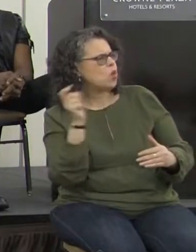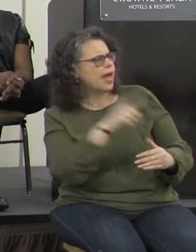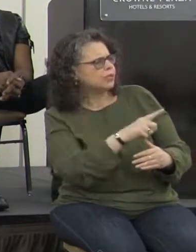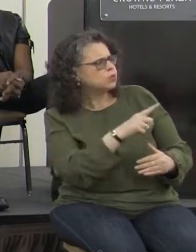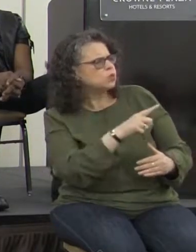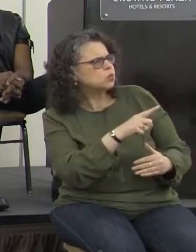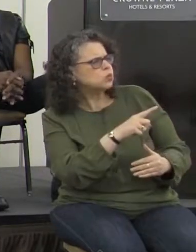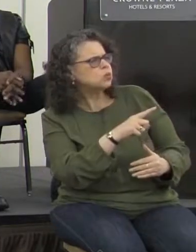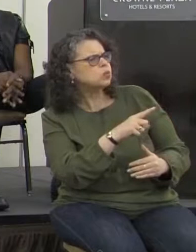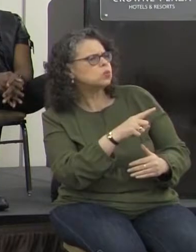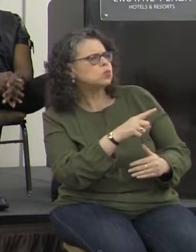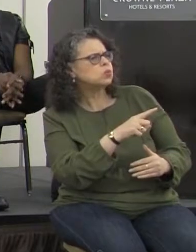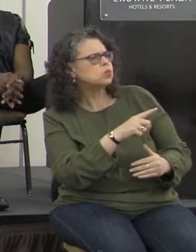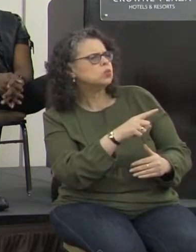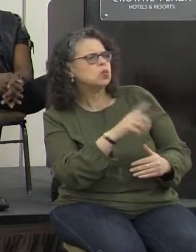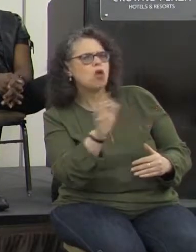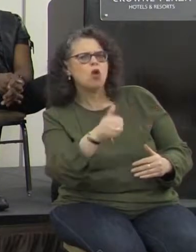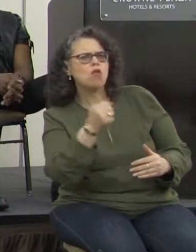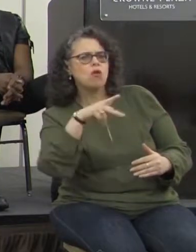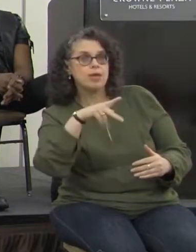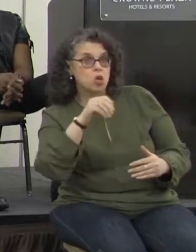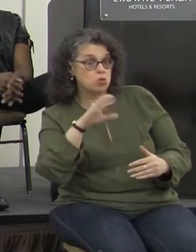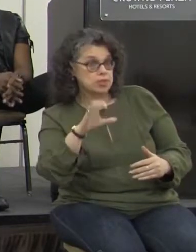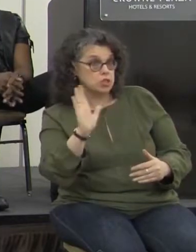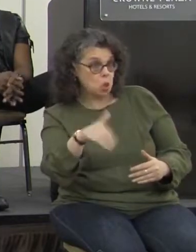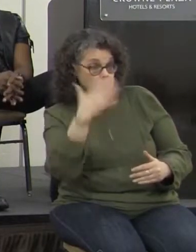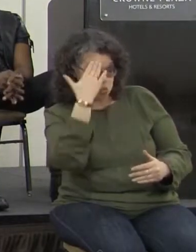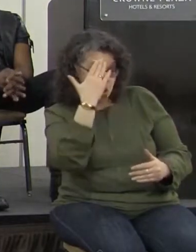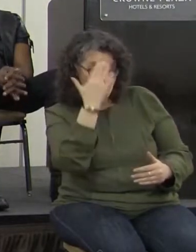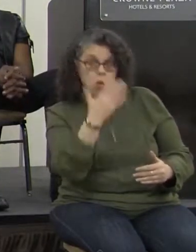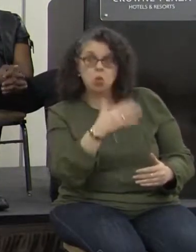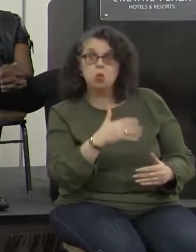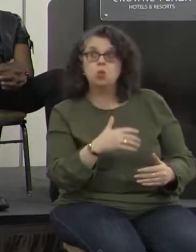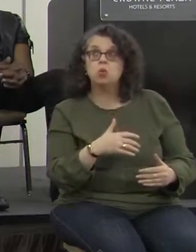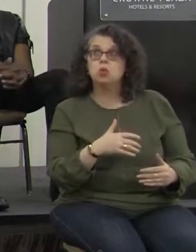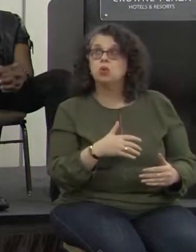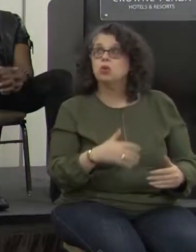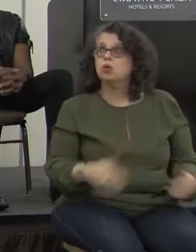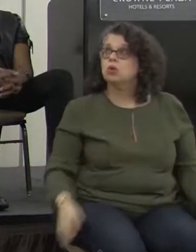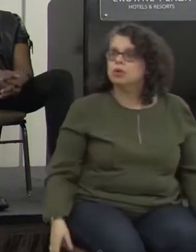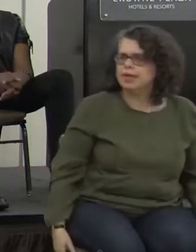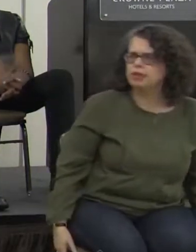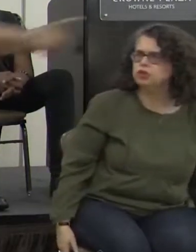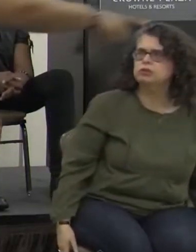So, are there other POCs that you know? Are there other POCs that you are around?